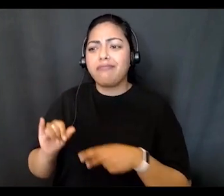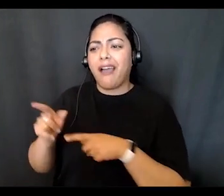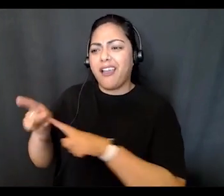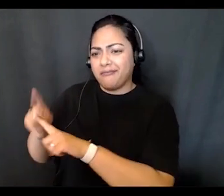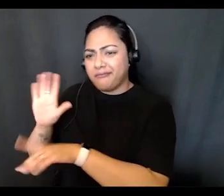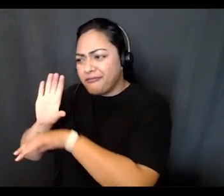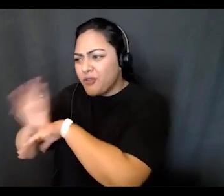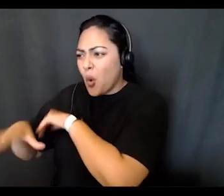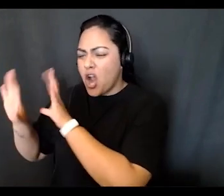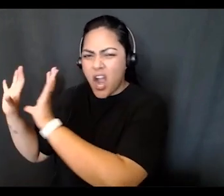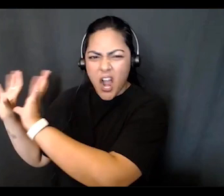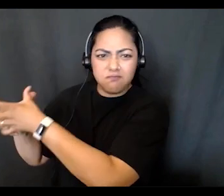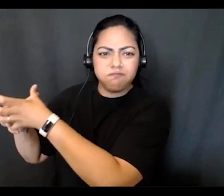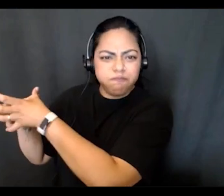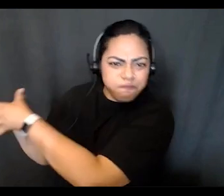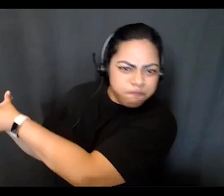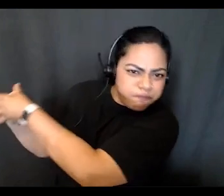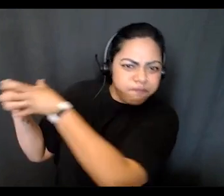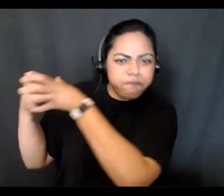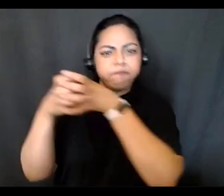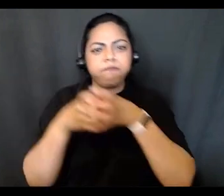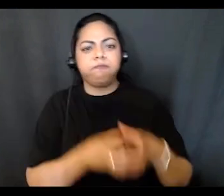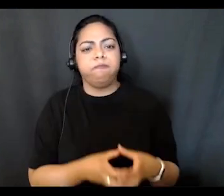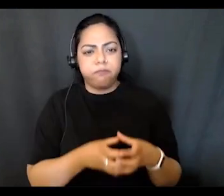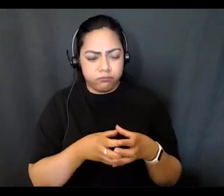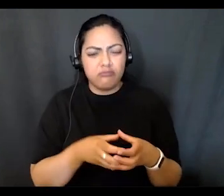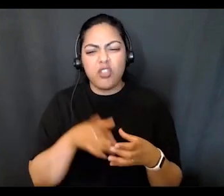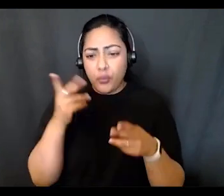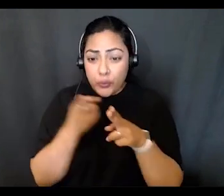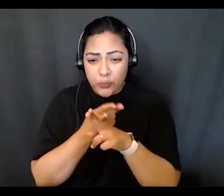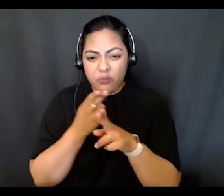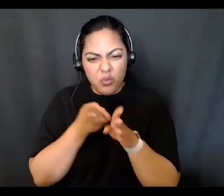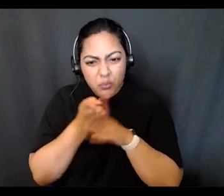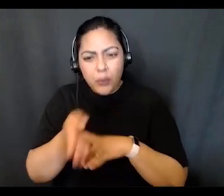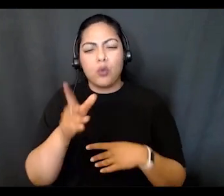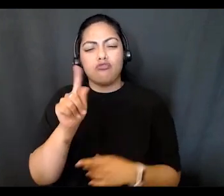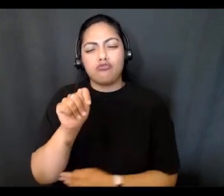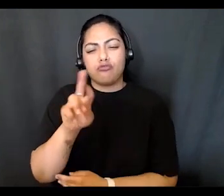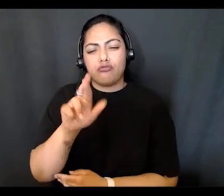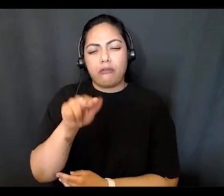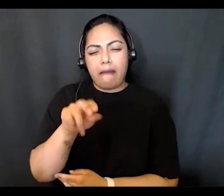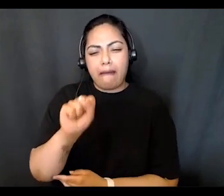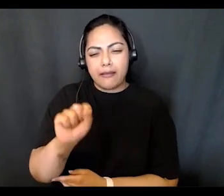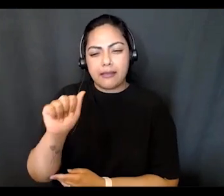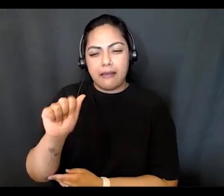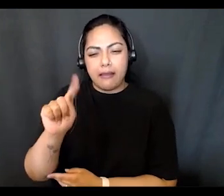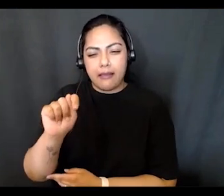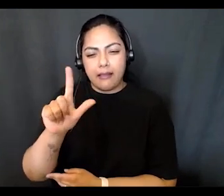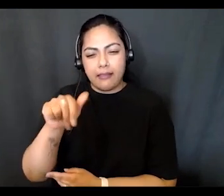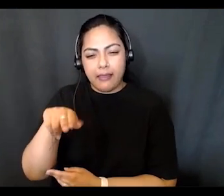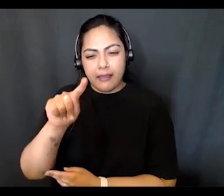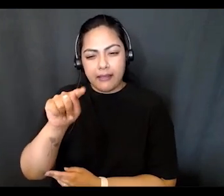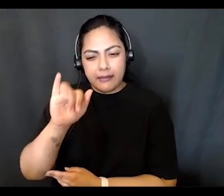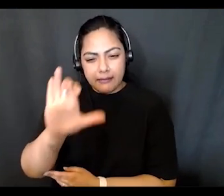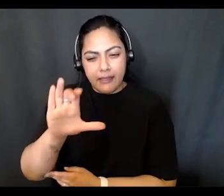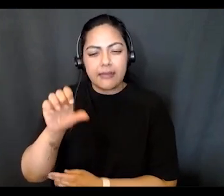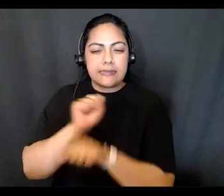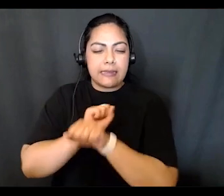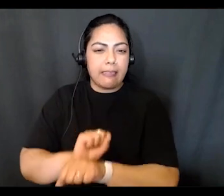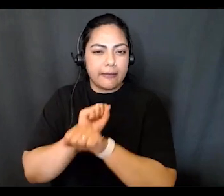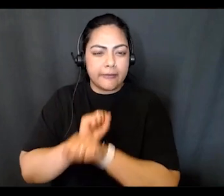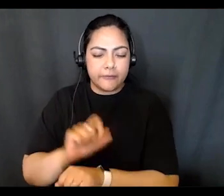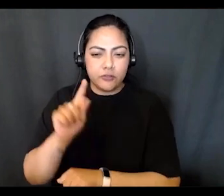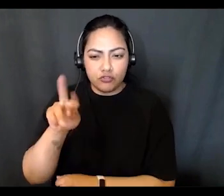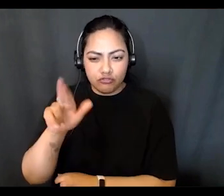trade, and the histories and legacies of colonialism and neocolonialism, which continue to impact African